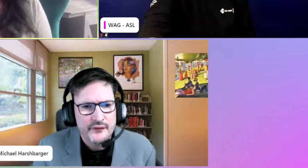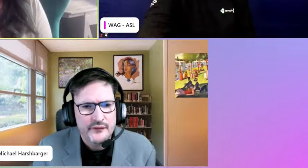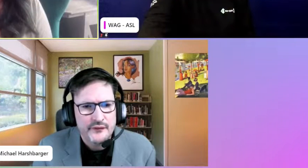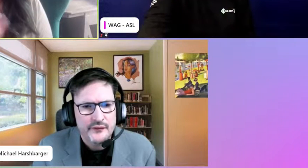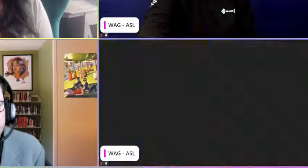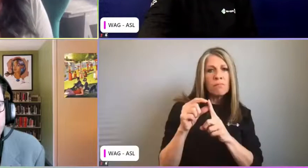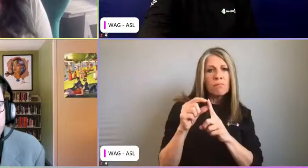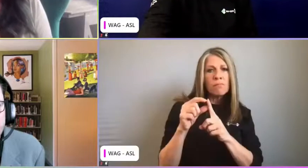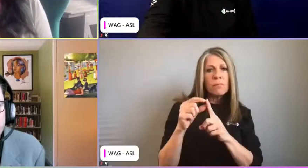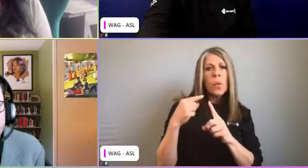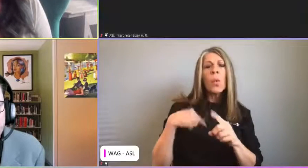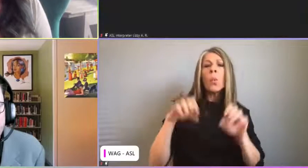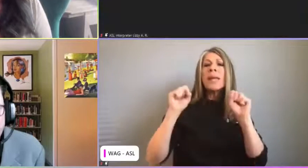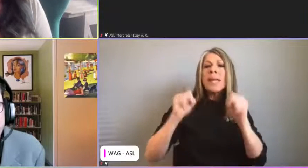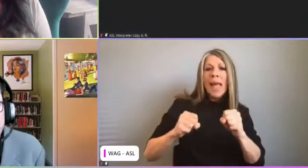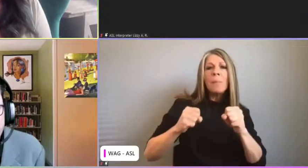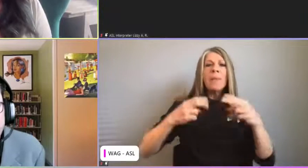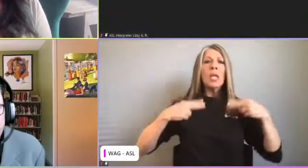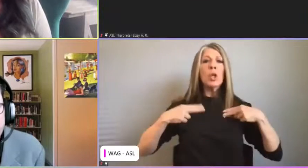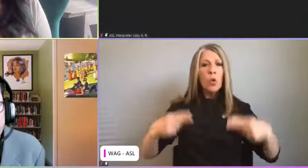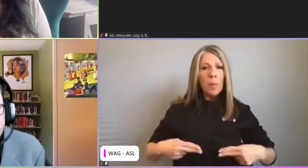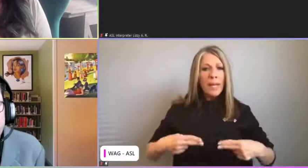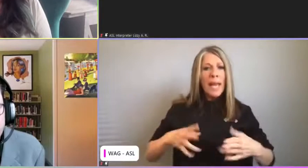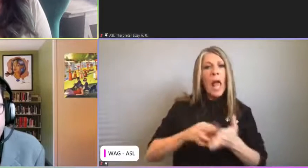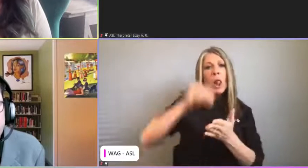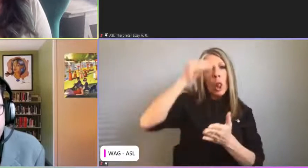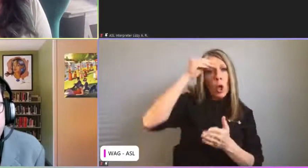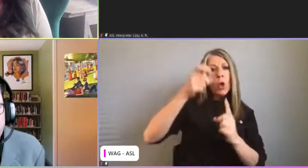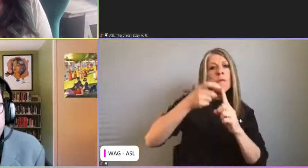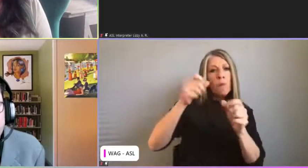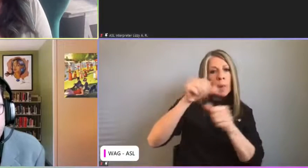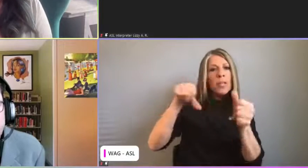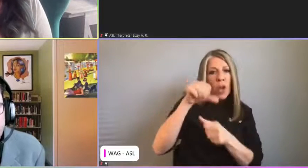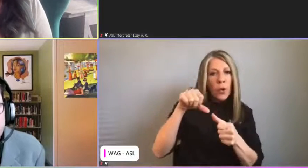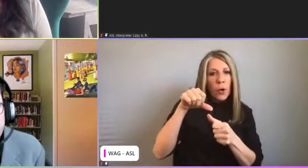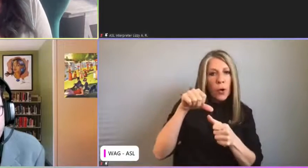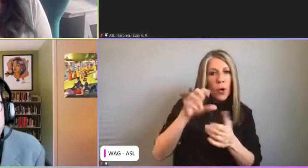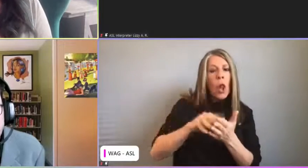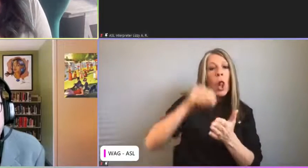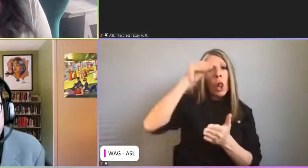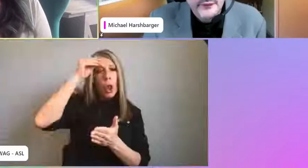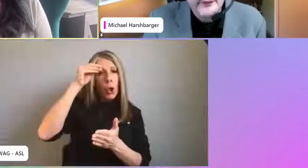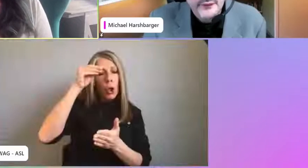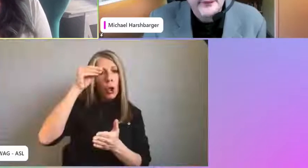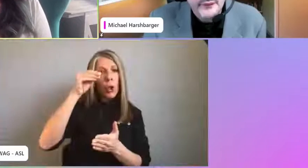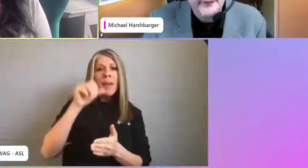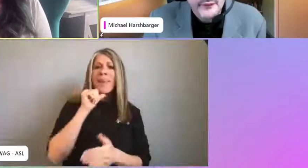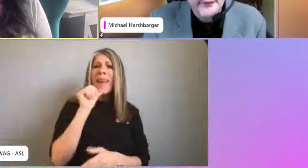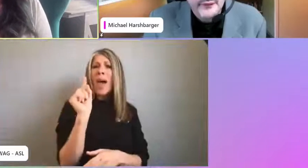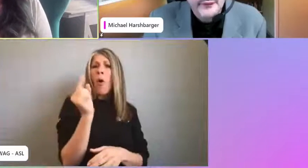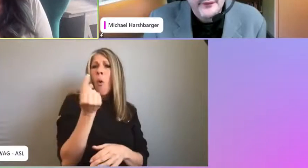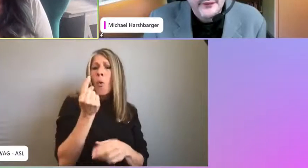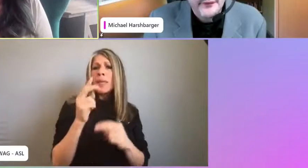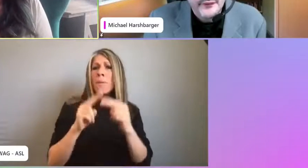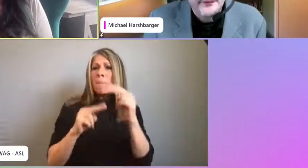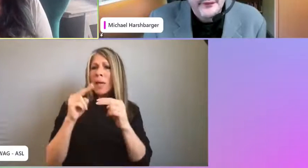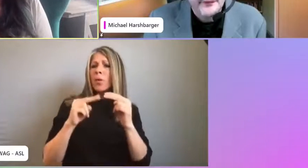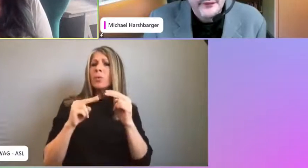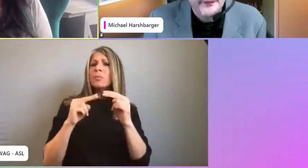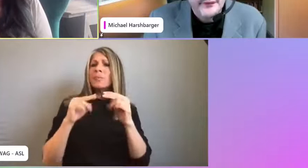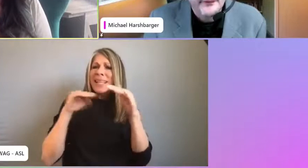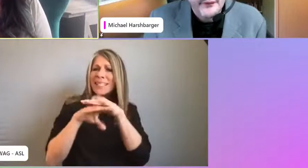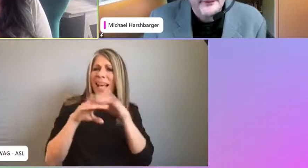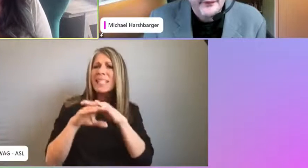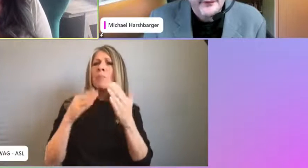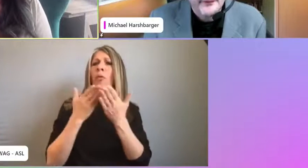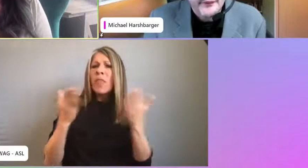just be human and learn from each other, and learn how to not only build accessible things, but